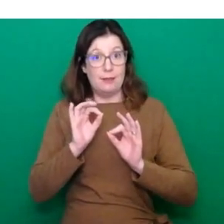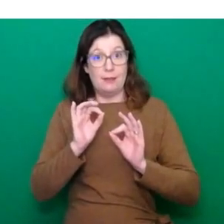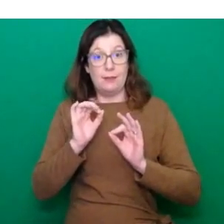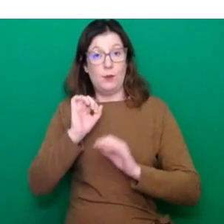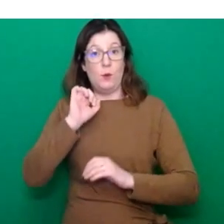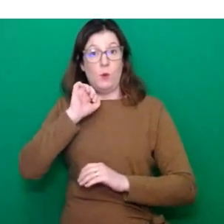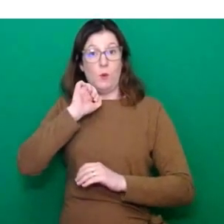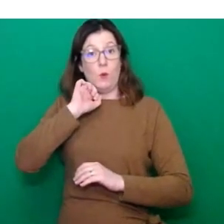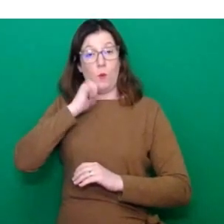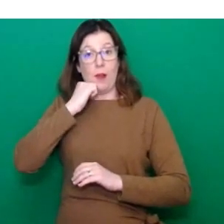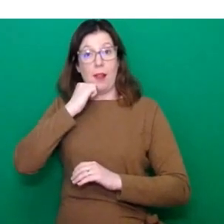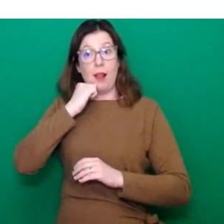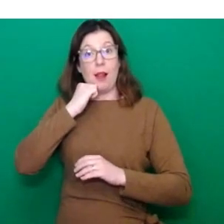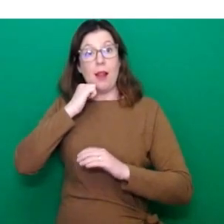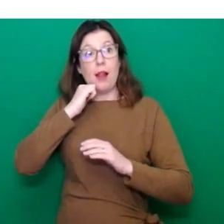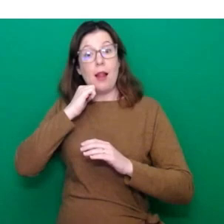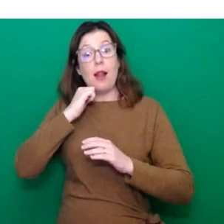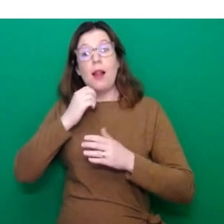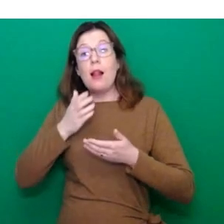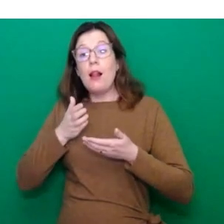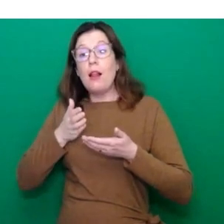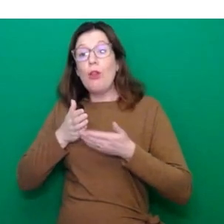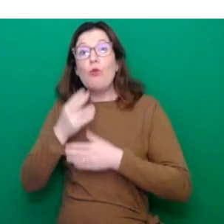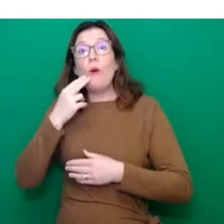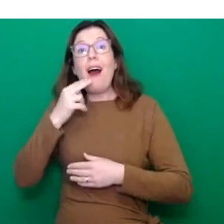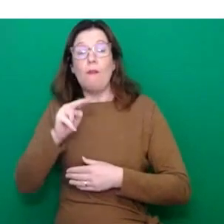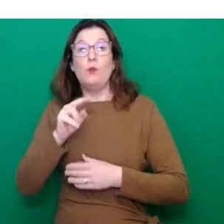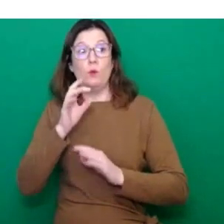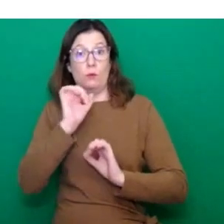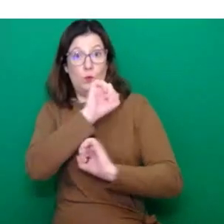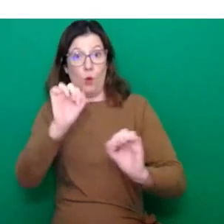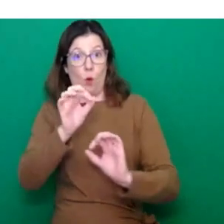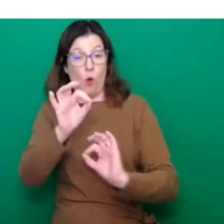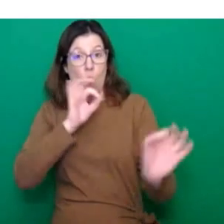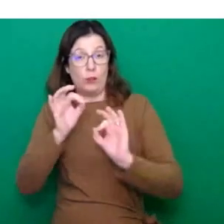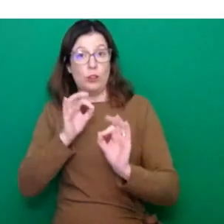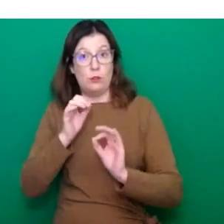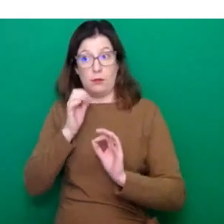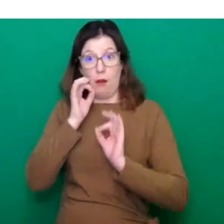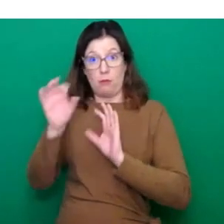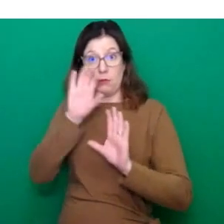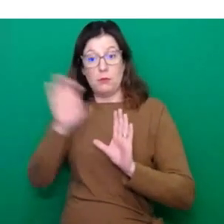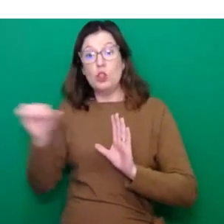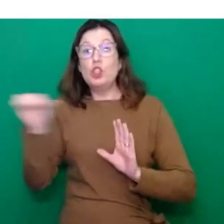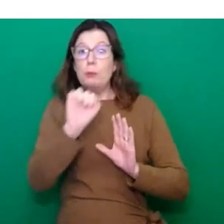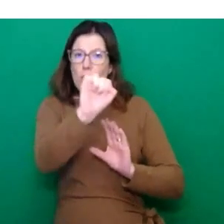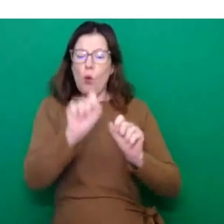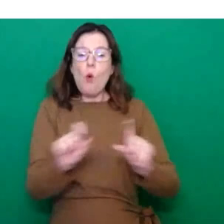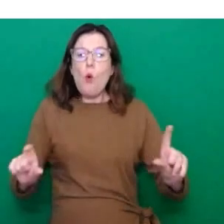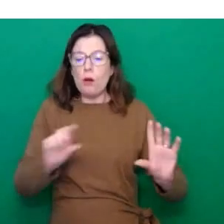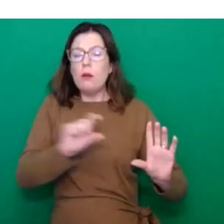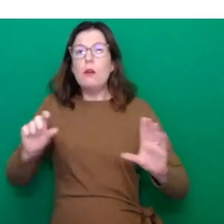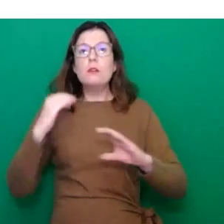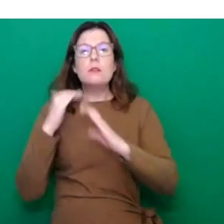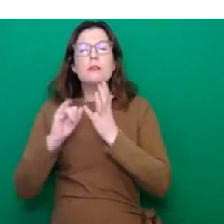our segments looking at different professions. I think in the view you've got, you should have a Slido window, so do use that to submit